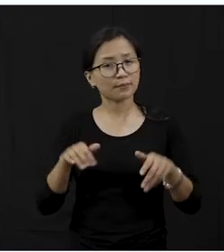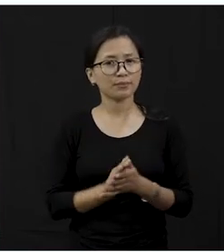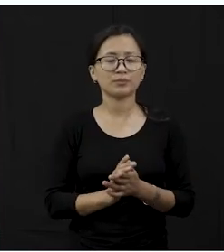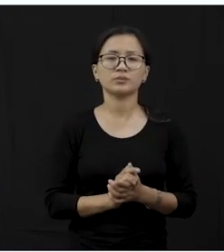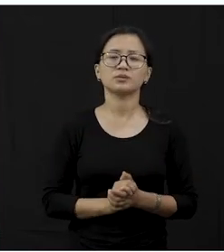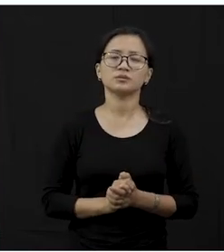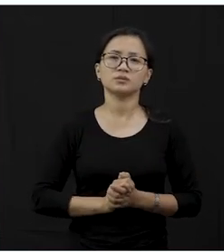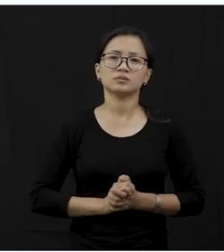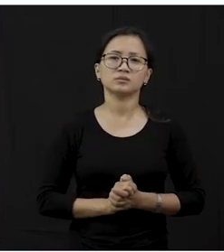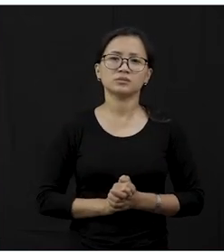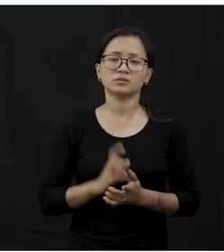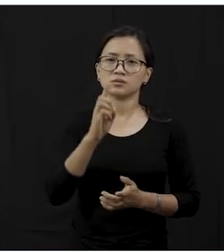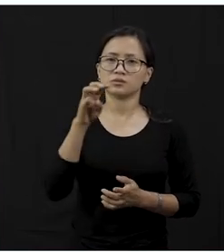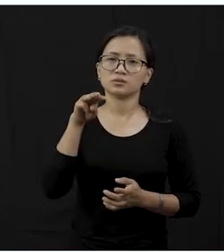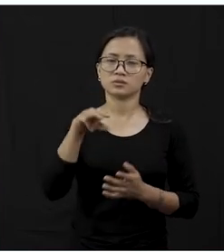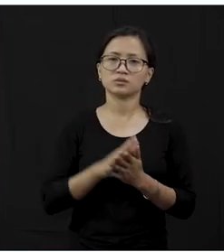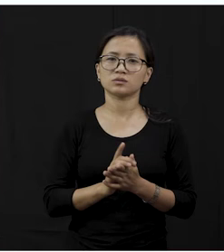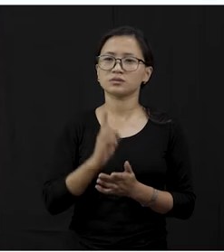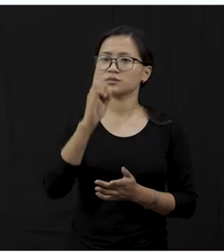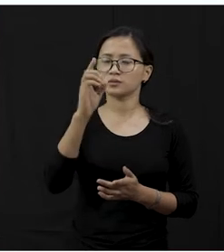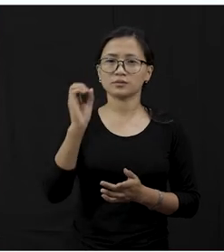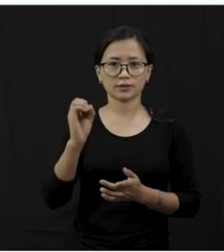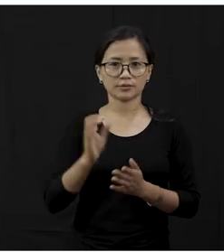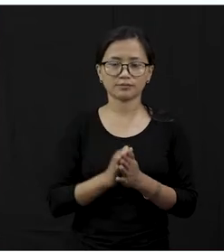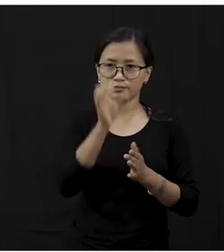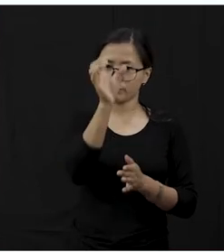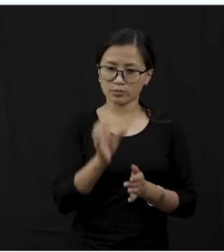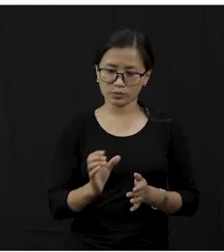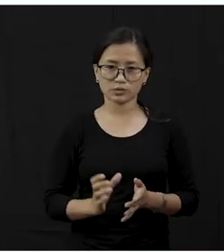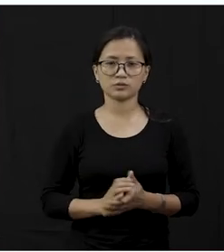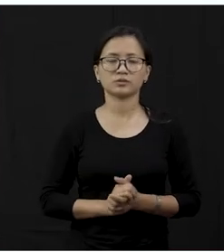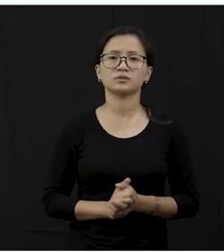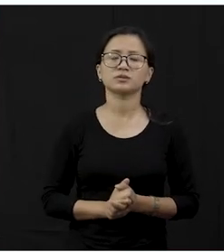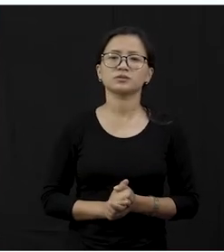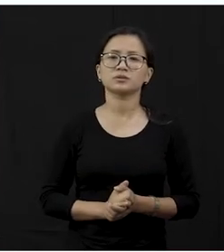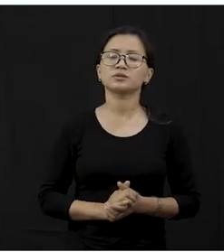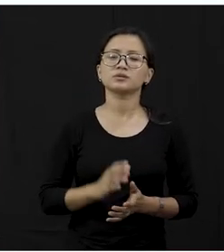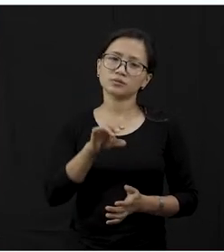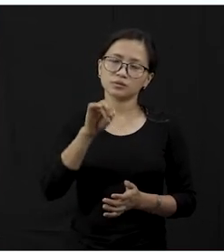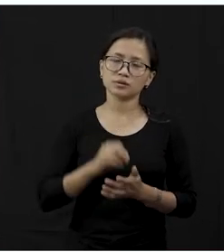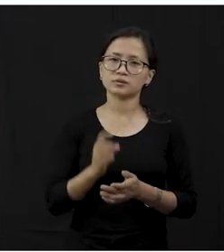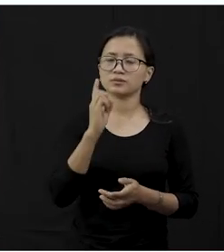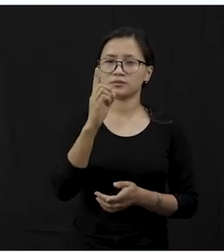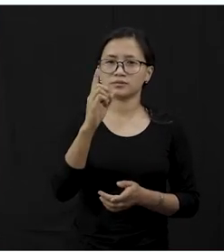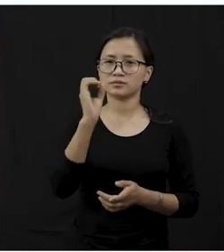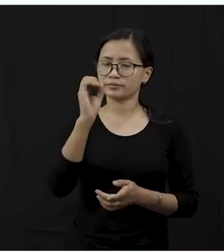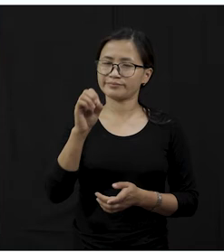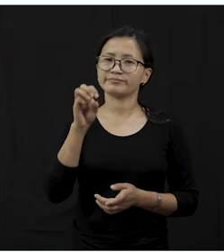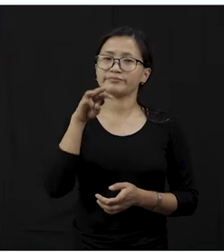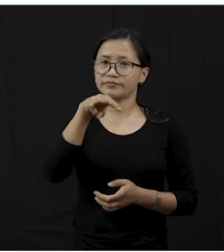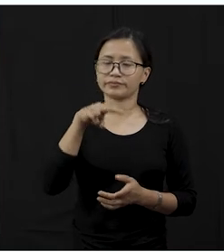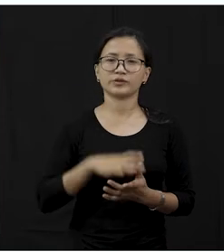So 1,000 of boxes into 10 bottles, you get 10,000. Now count the digits